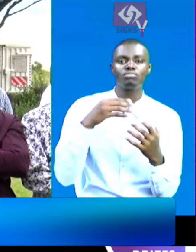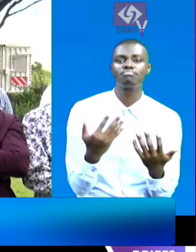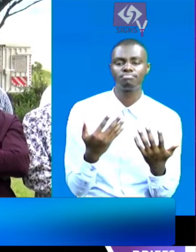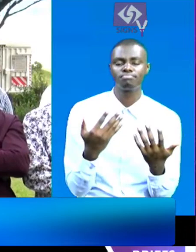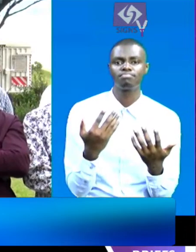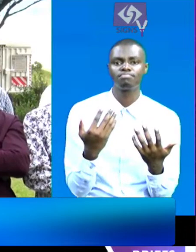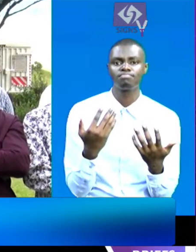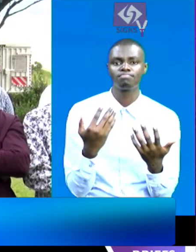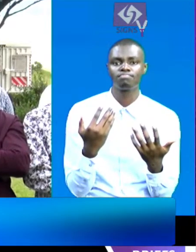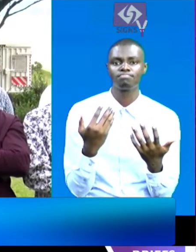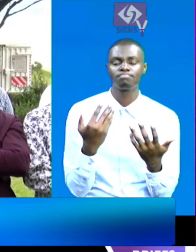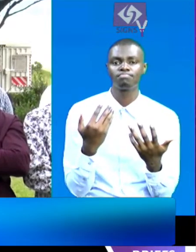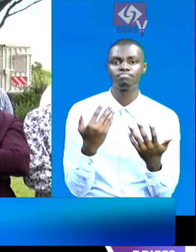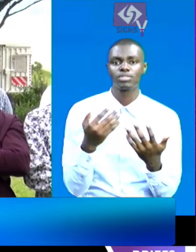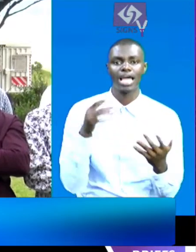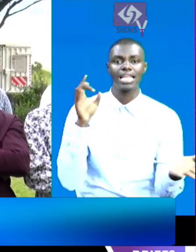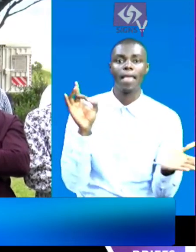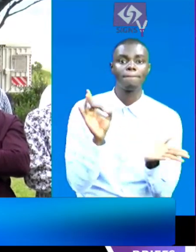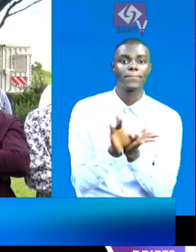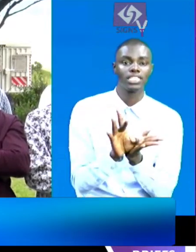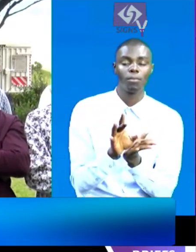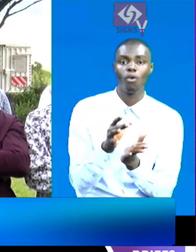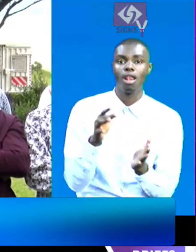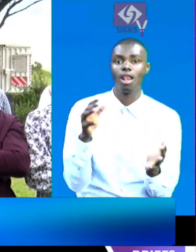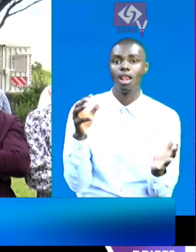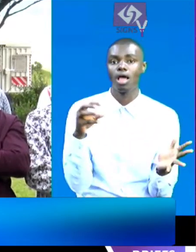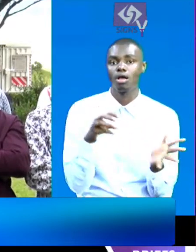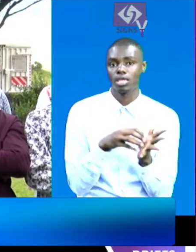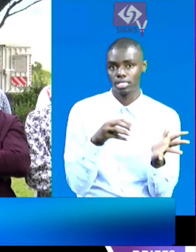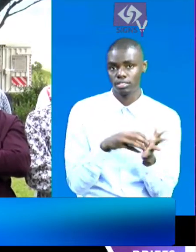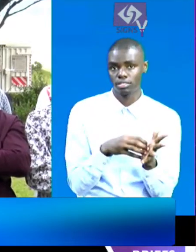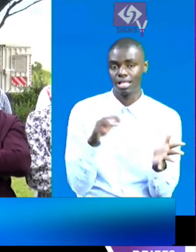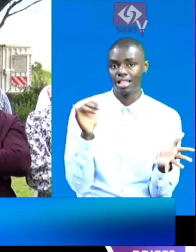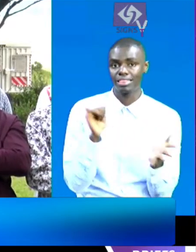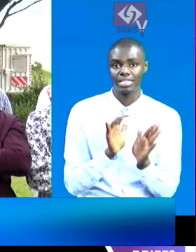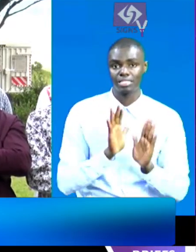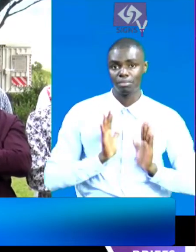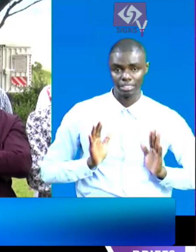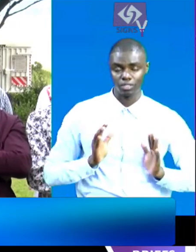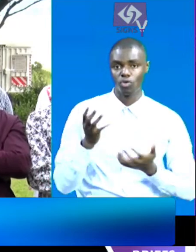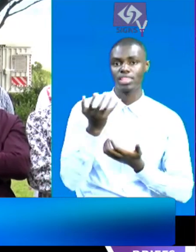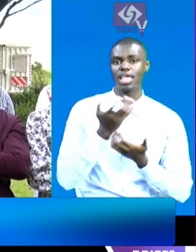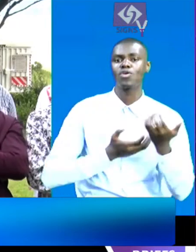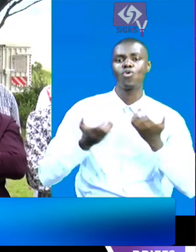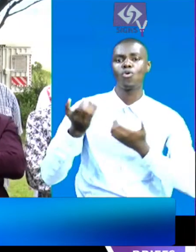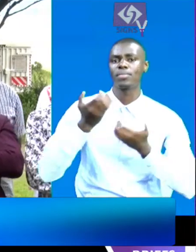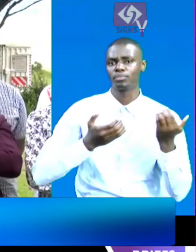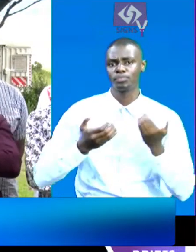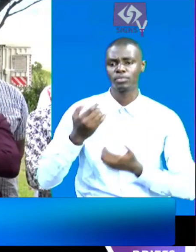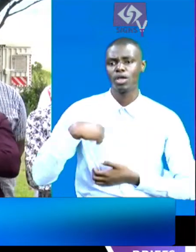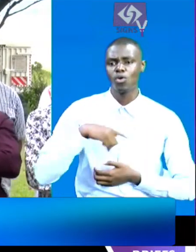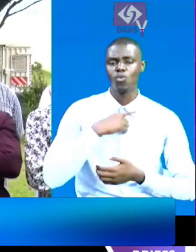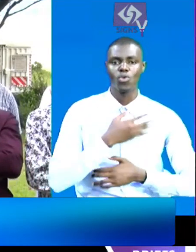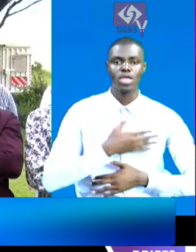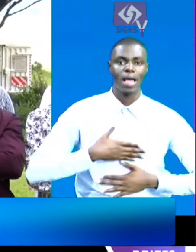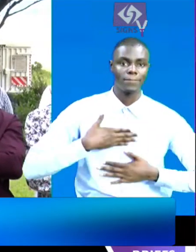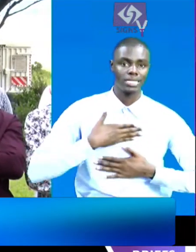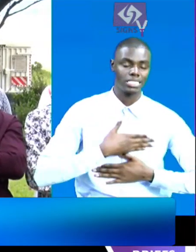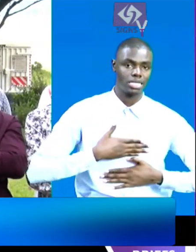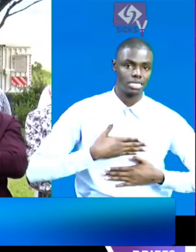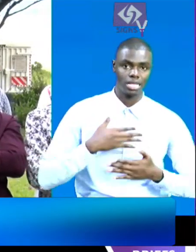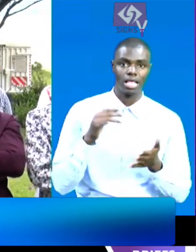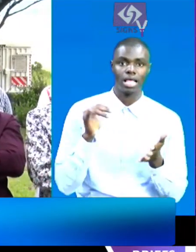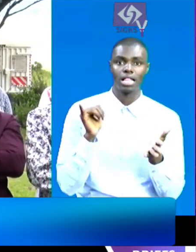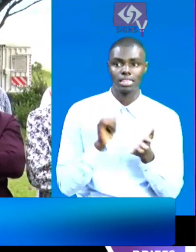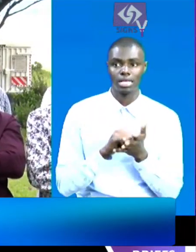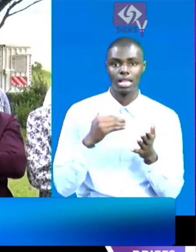an impeachable offense. That's that. On the economy, of course, we appreciate that there